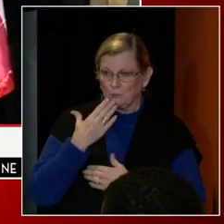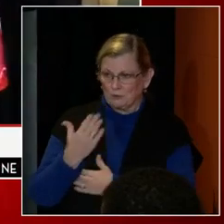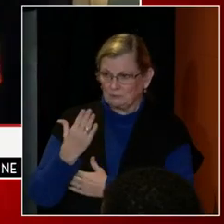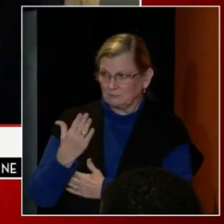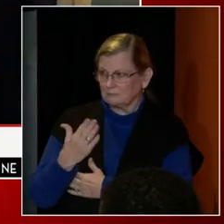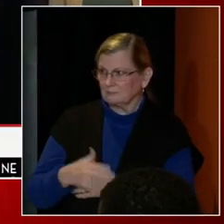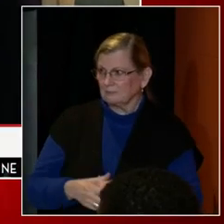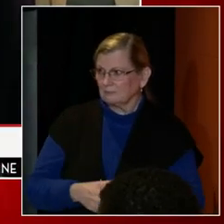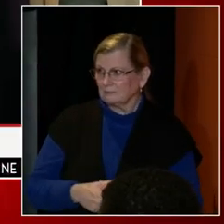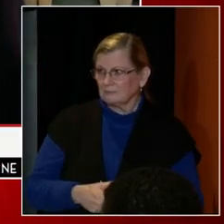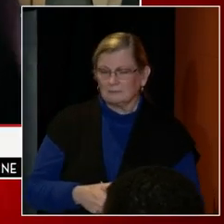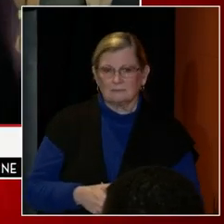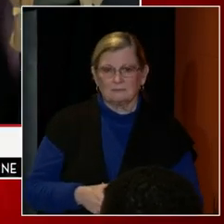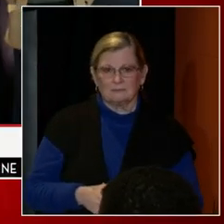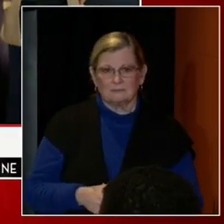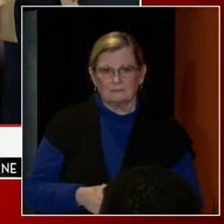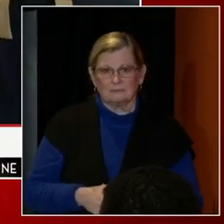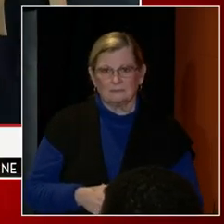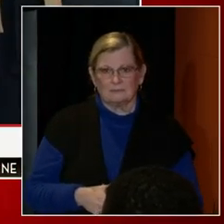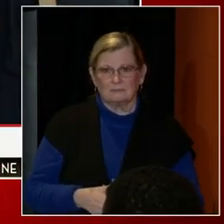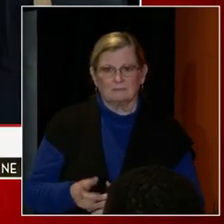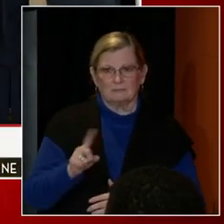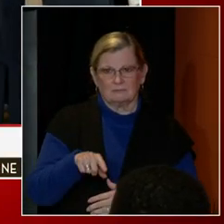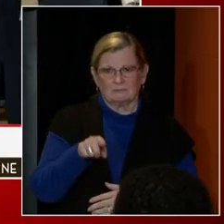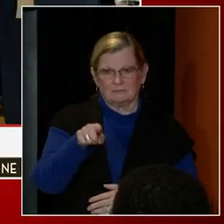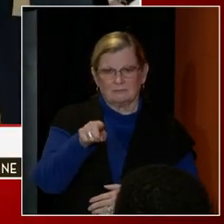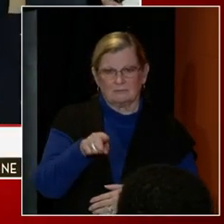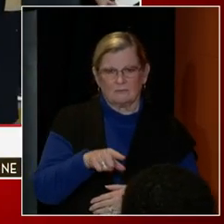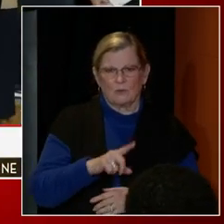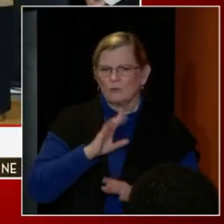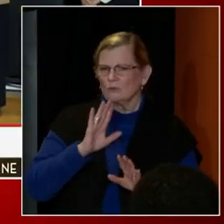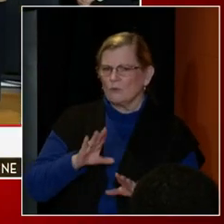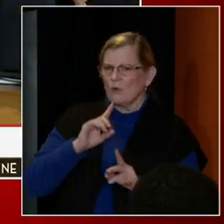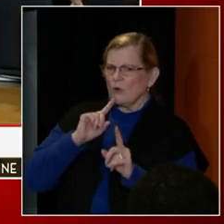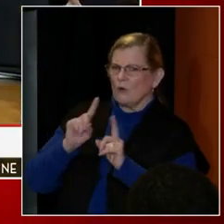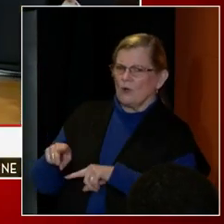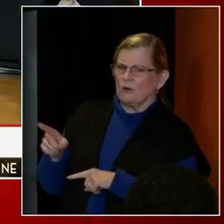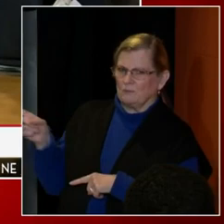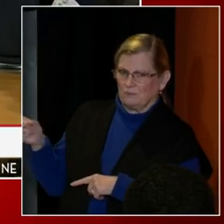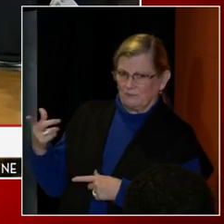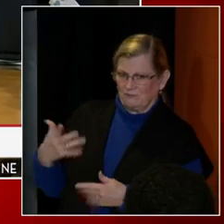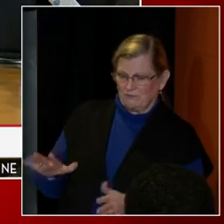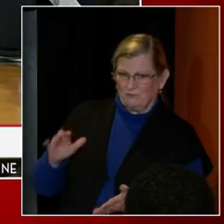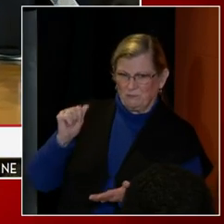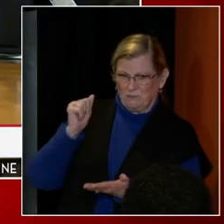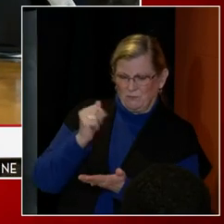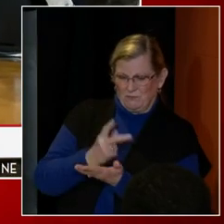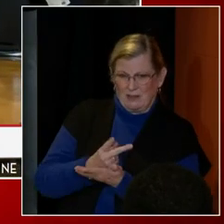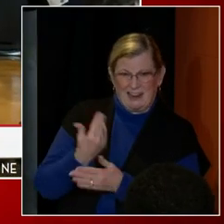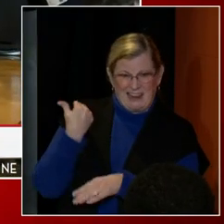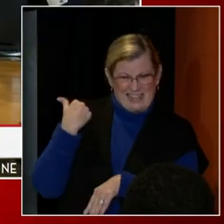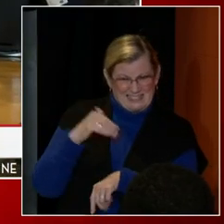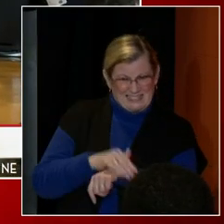Go ahead, Mitch. In your order that you issued last night, you referenced trying to seek parity in the count